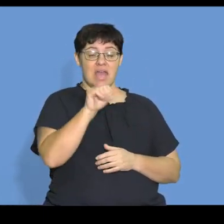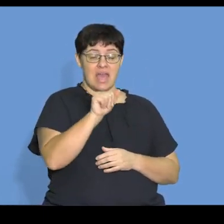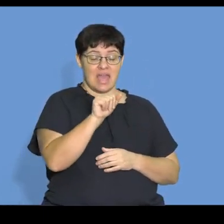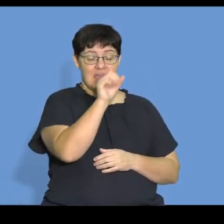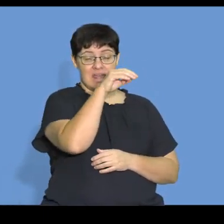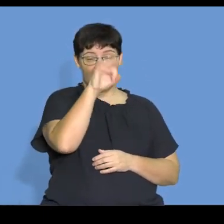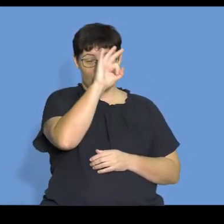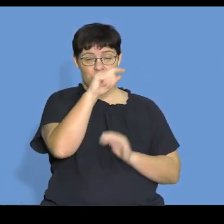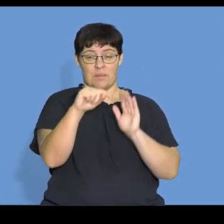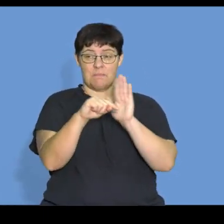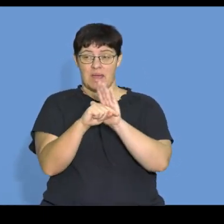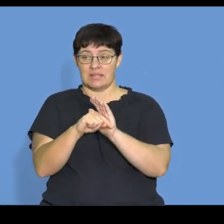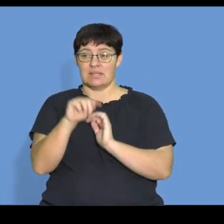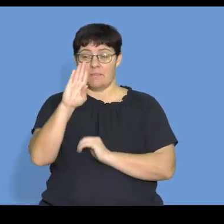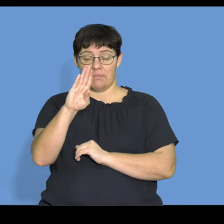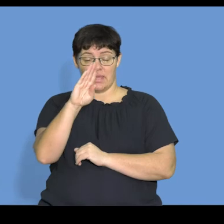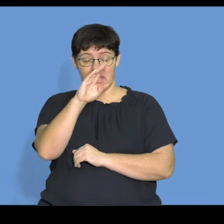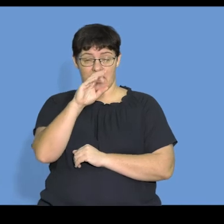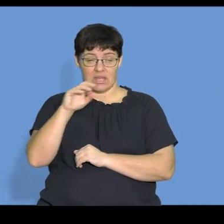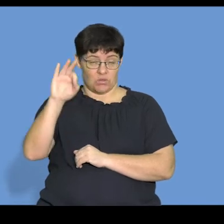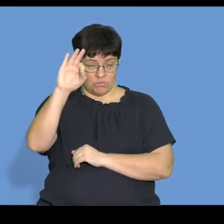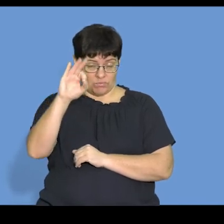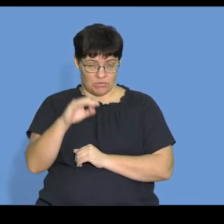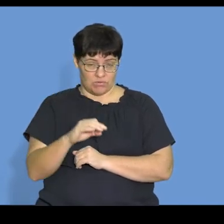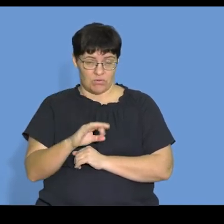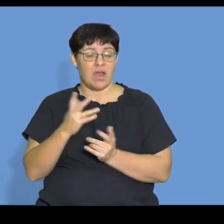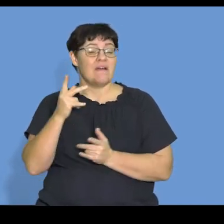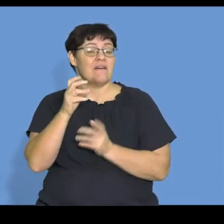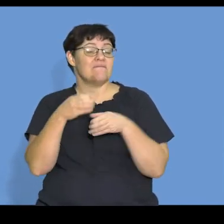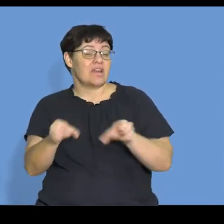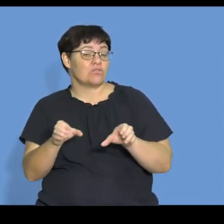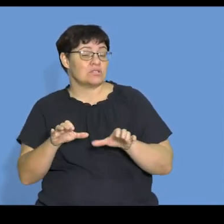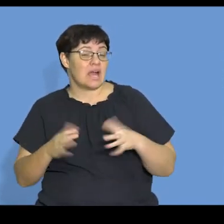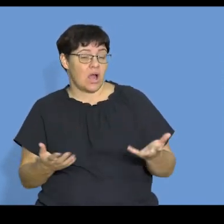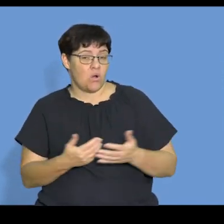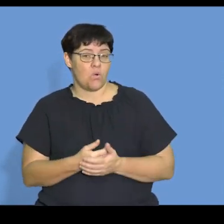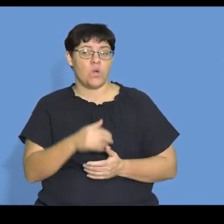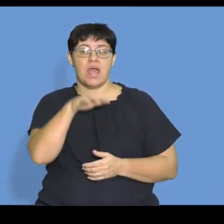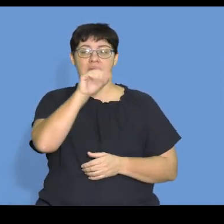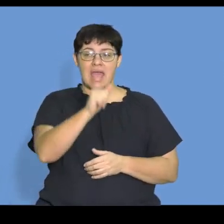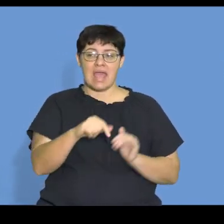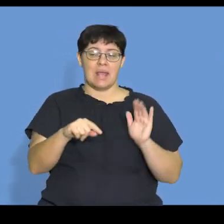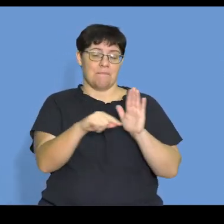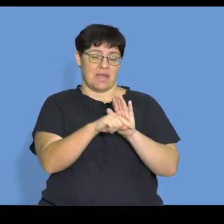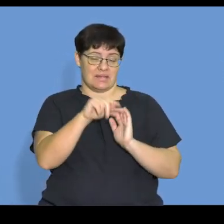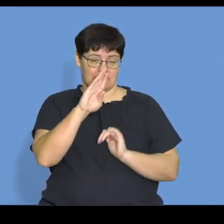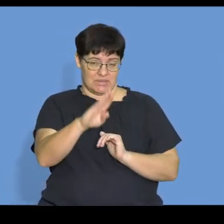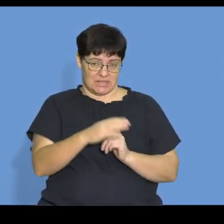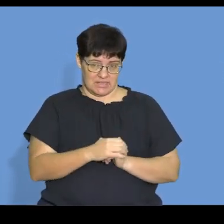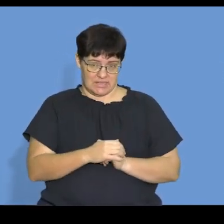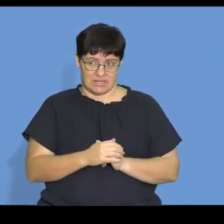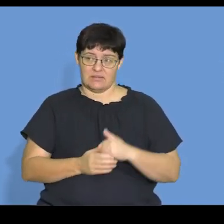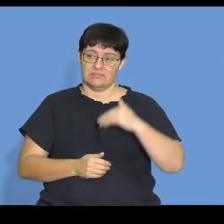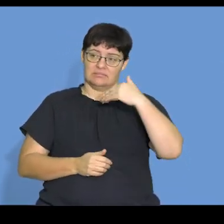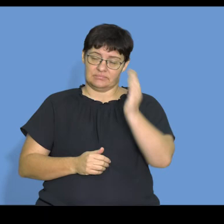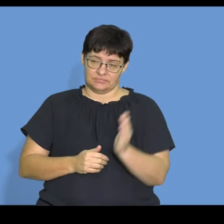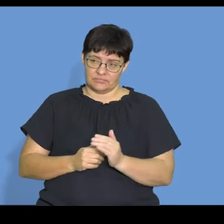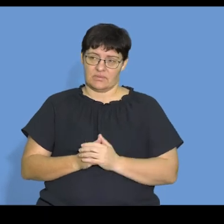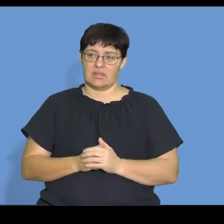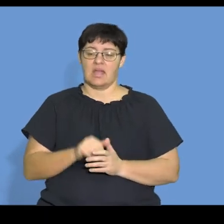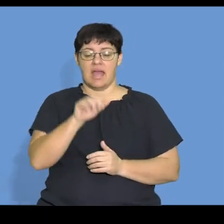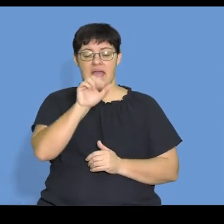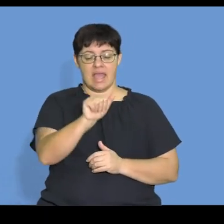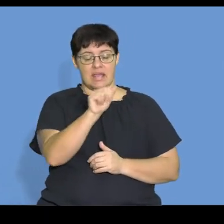b cubed, to factorize this, it will always be a minus b into a